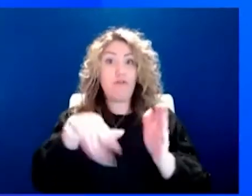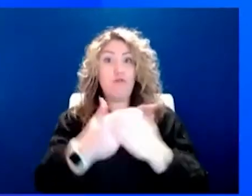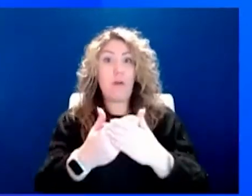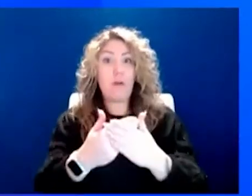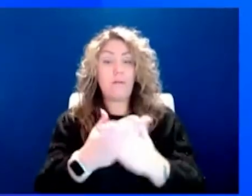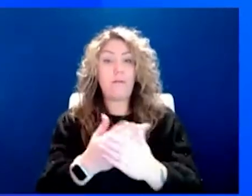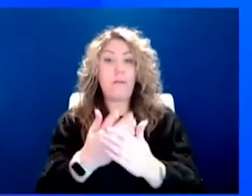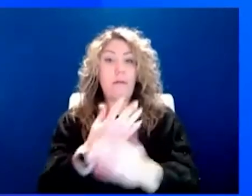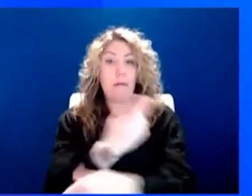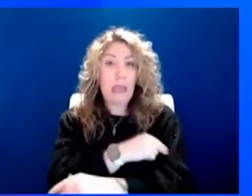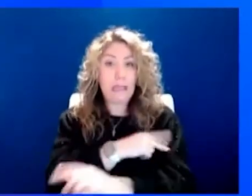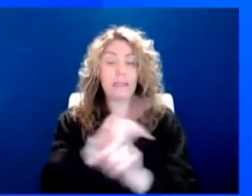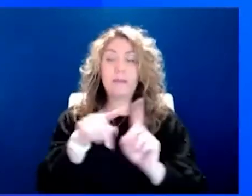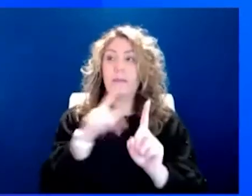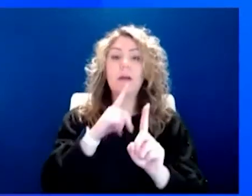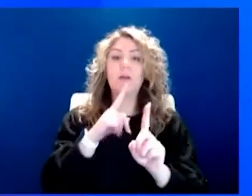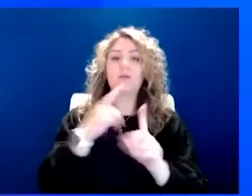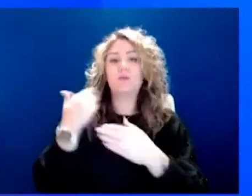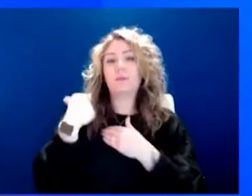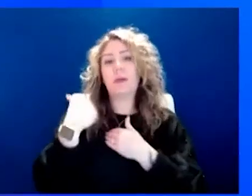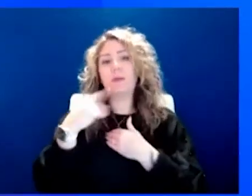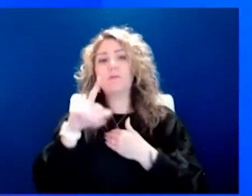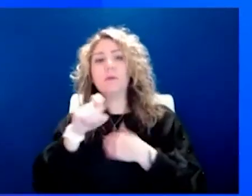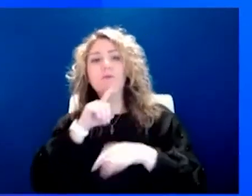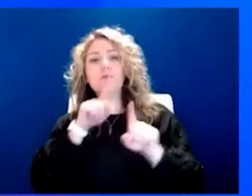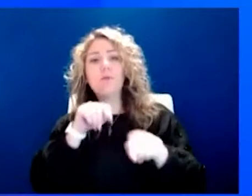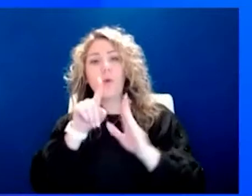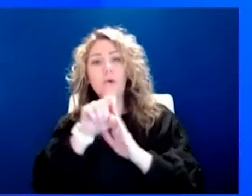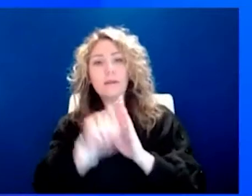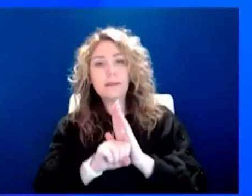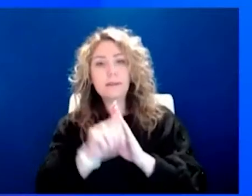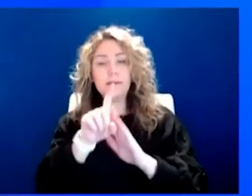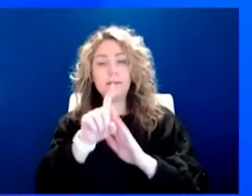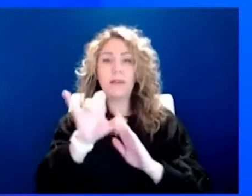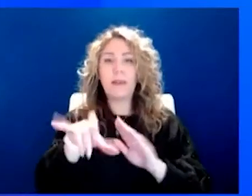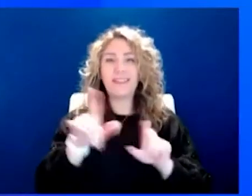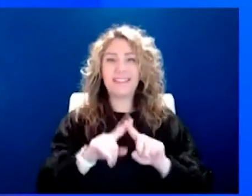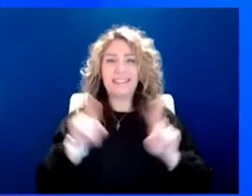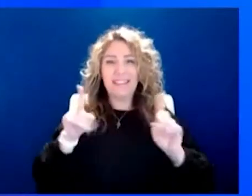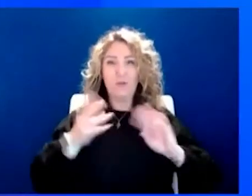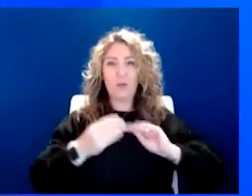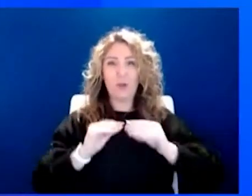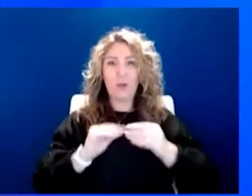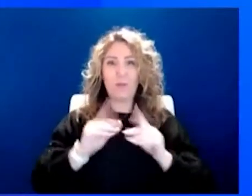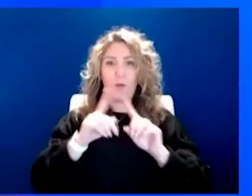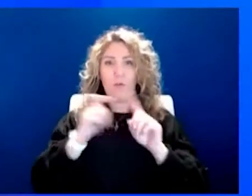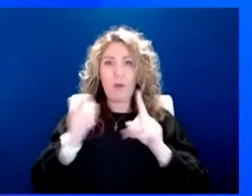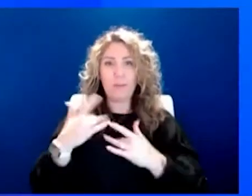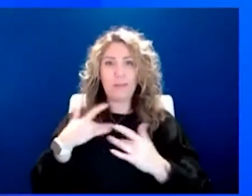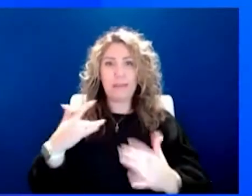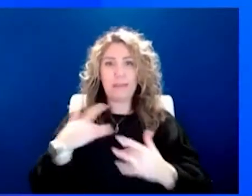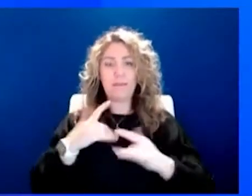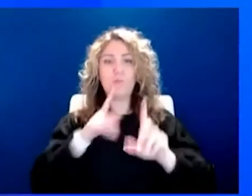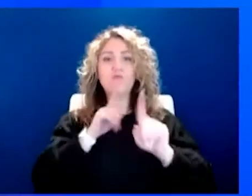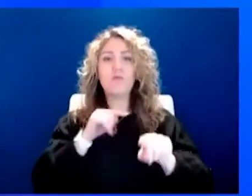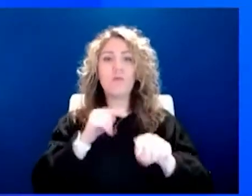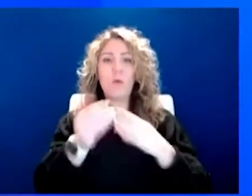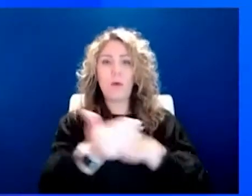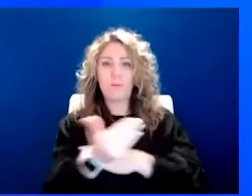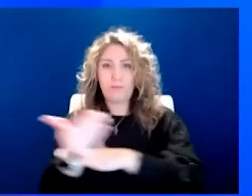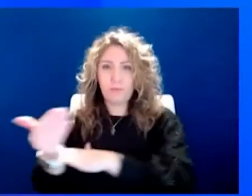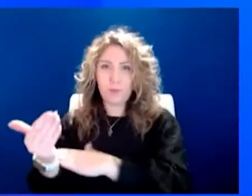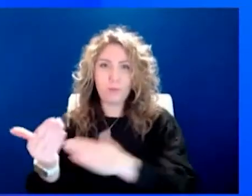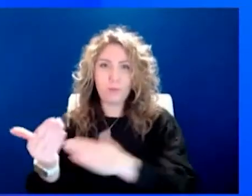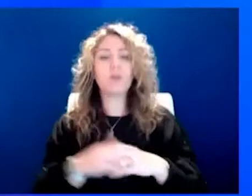reporting that death to the state. So that is a different number than what we typically report out each morning, which are the patients